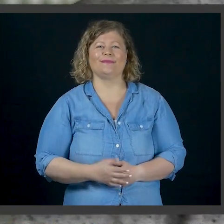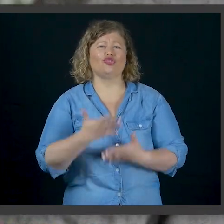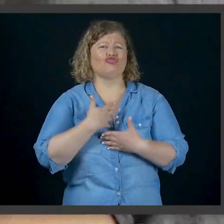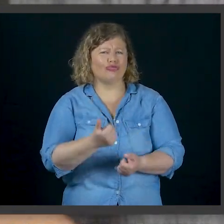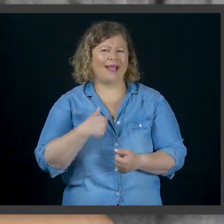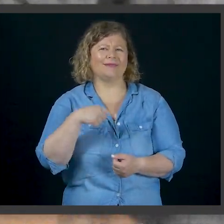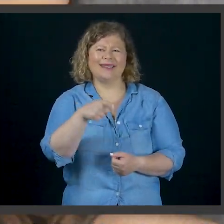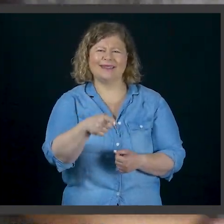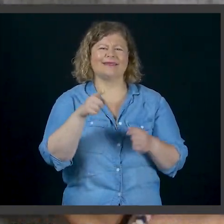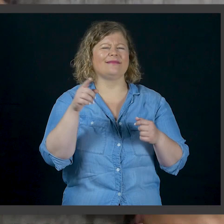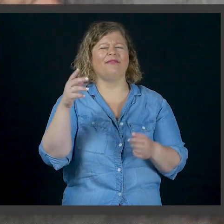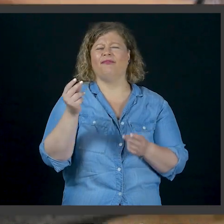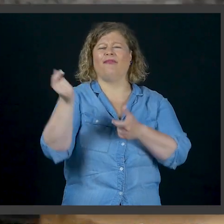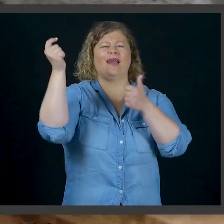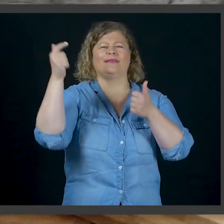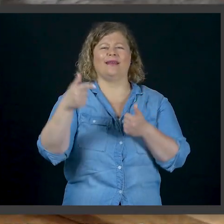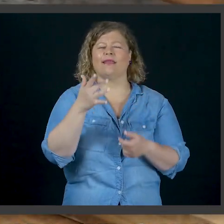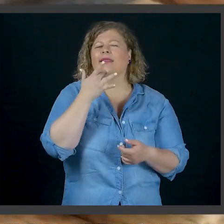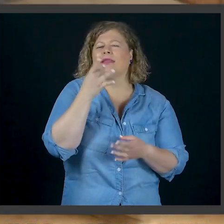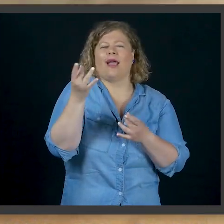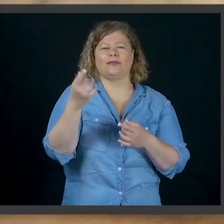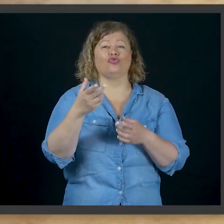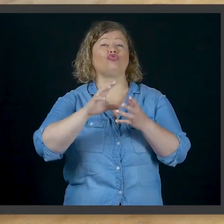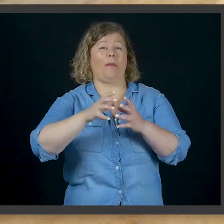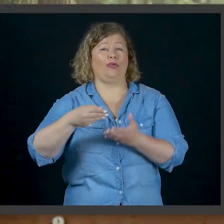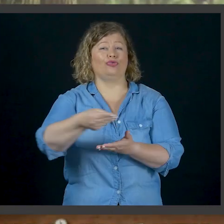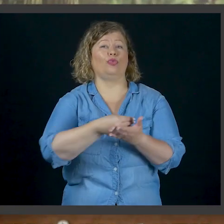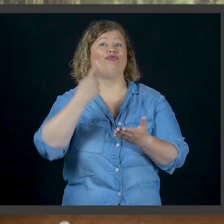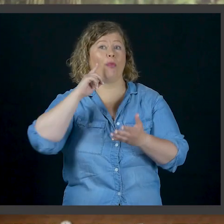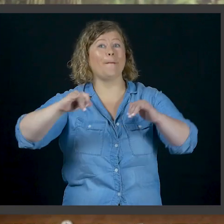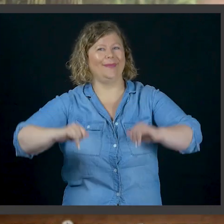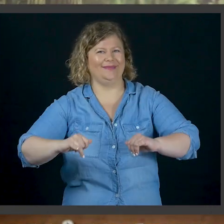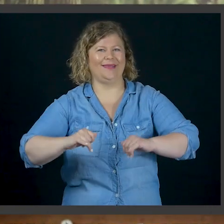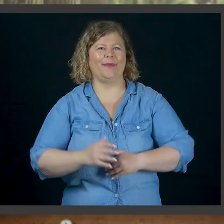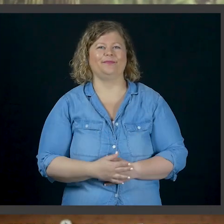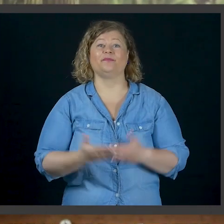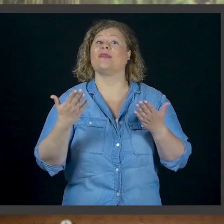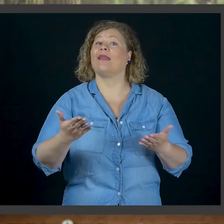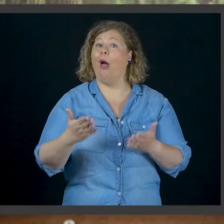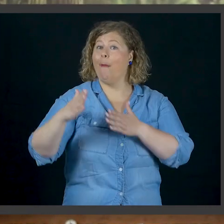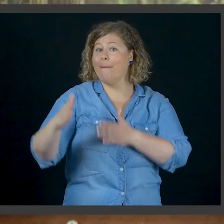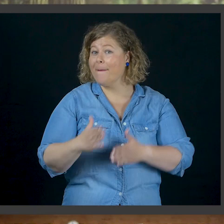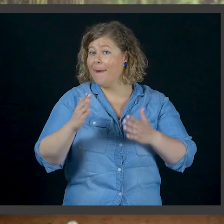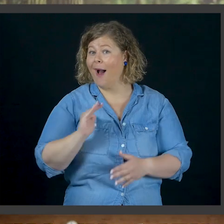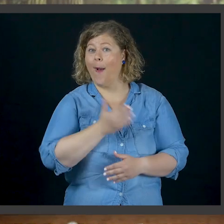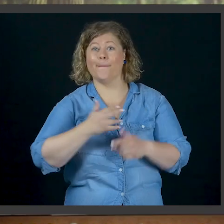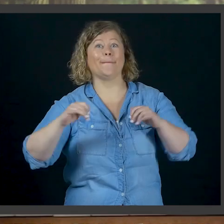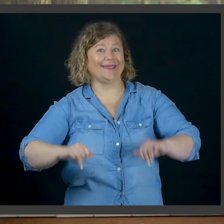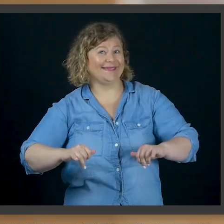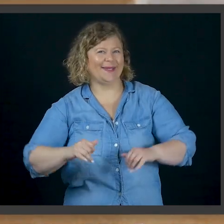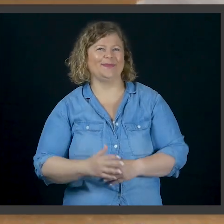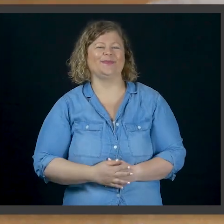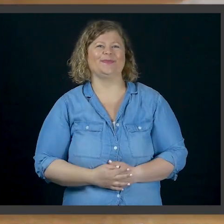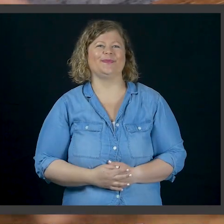Trust me, guys, this is the fastest and the tastiest tomato sauce for pizza. And now let's prepare